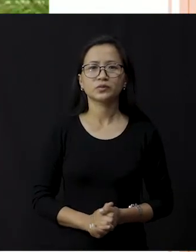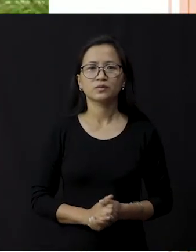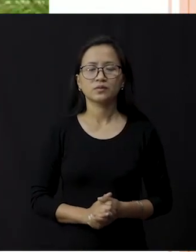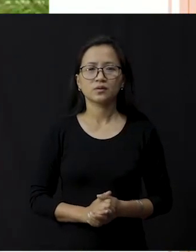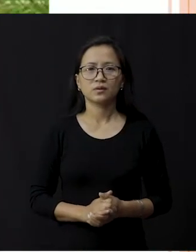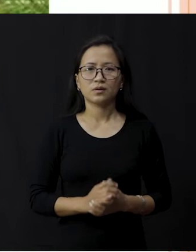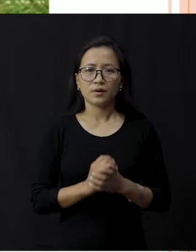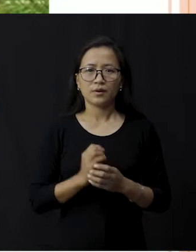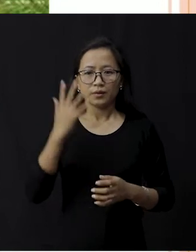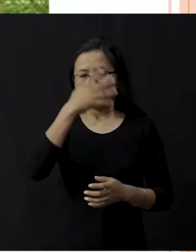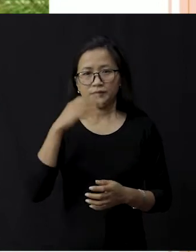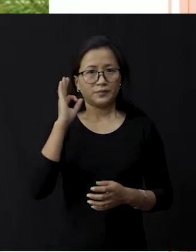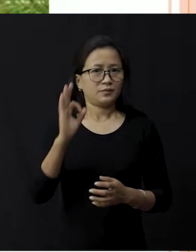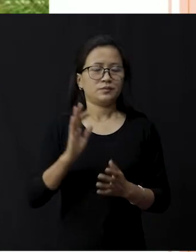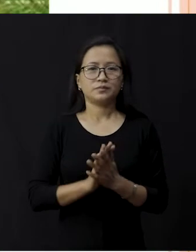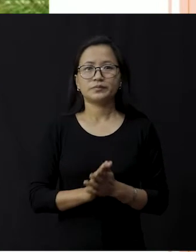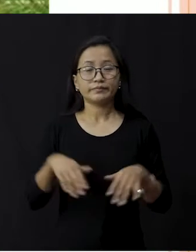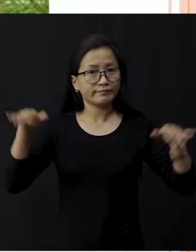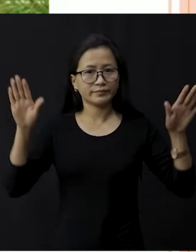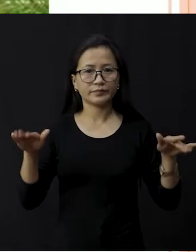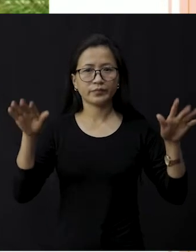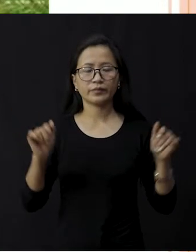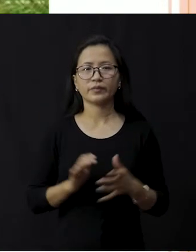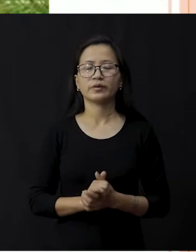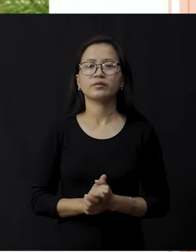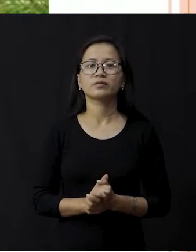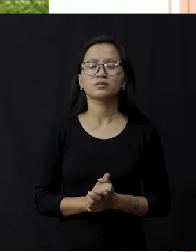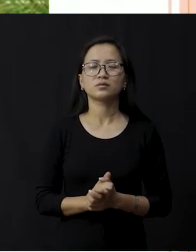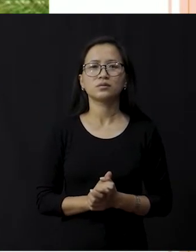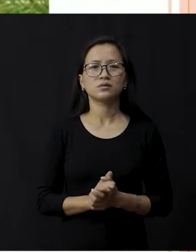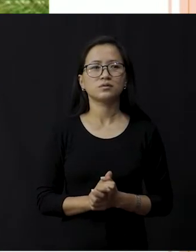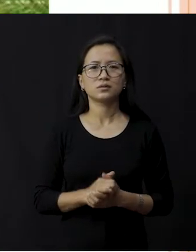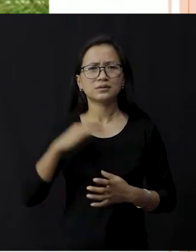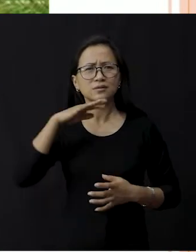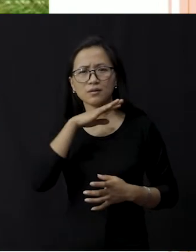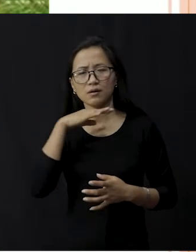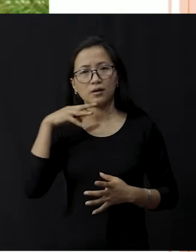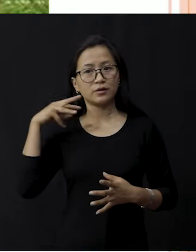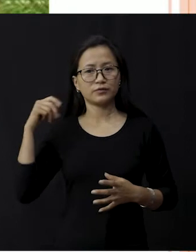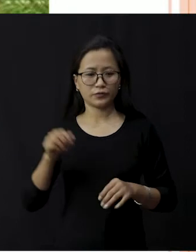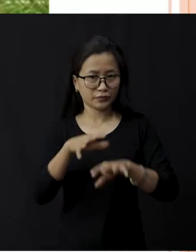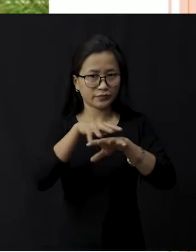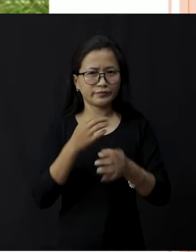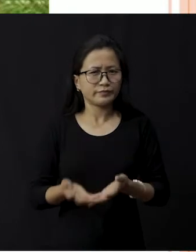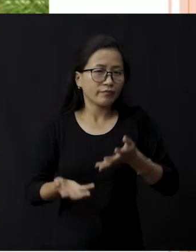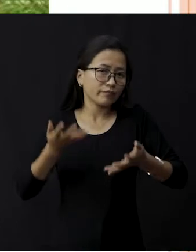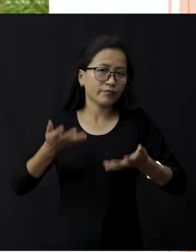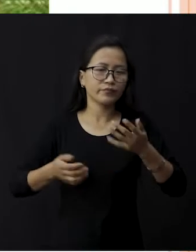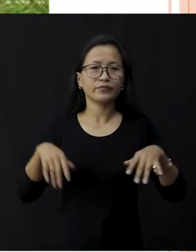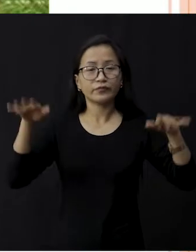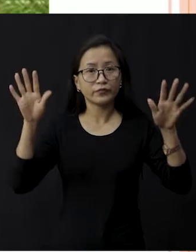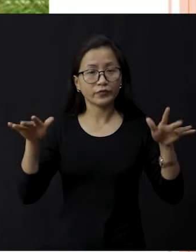Wow, such a beautiful bird. Can you see the colorful feathers? Okay, this is a